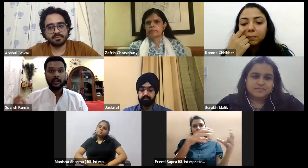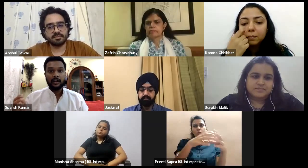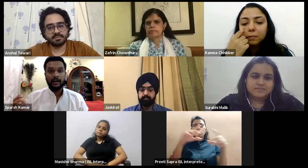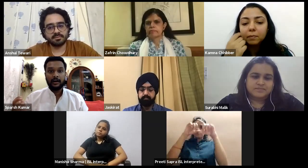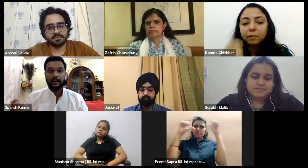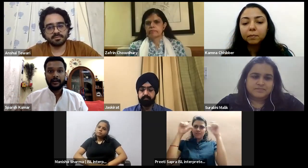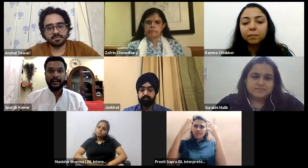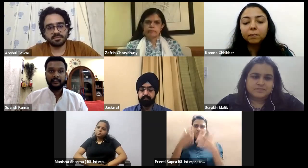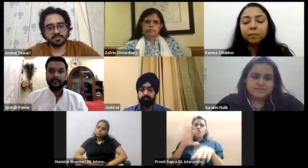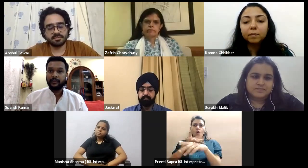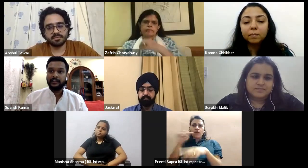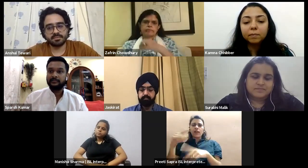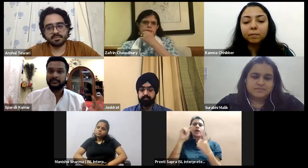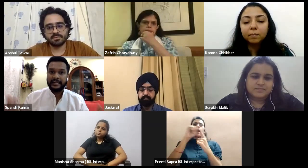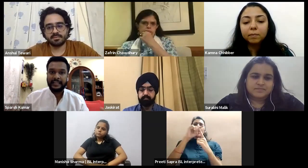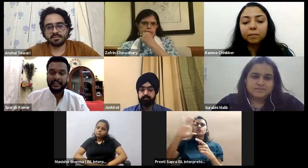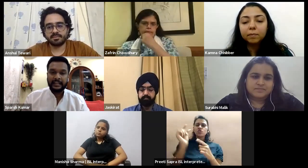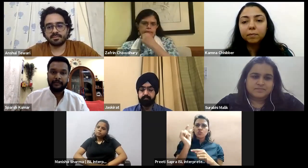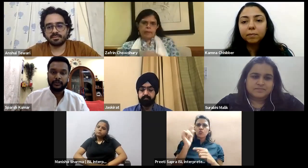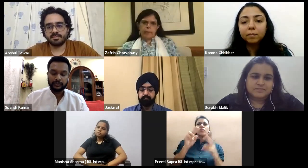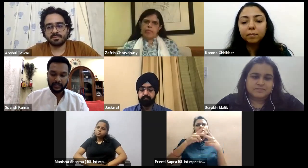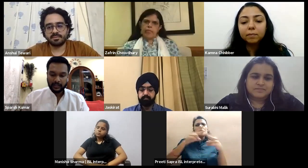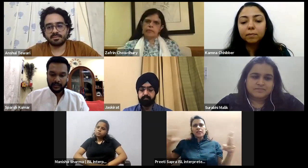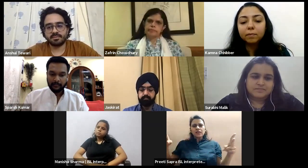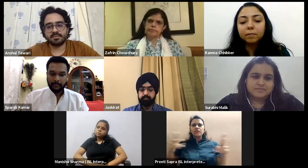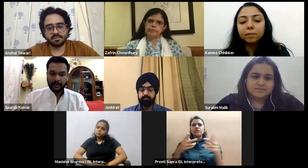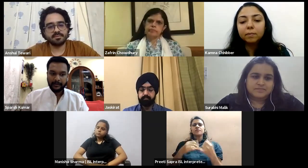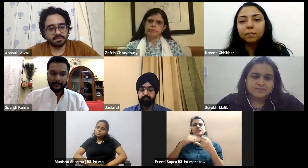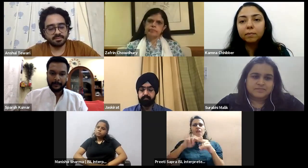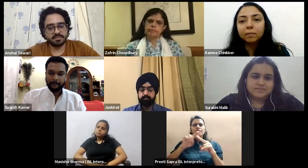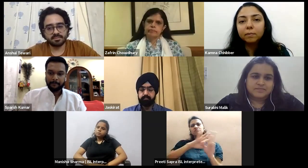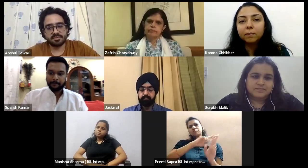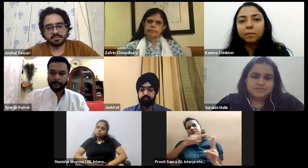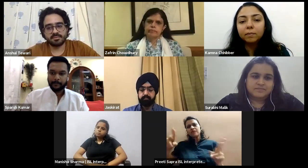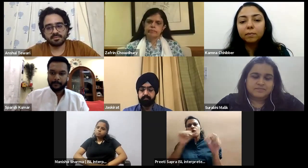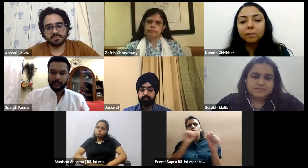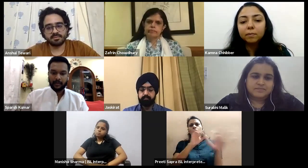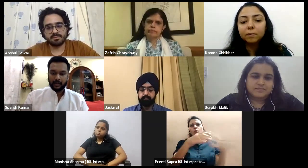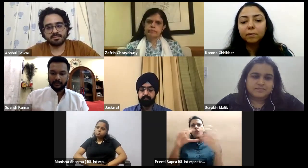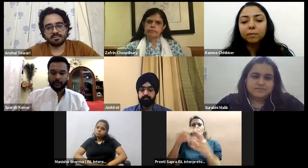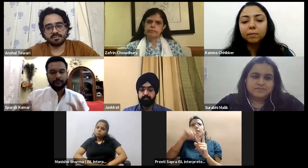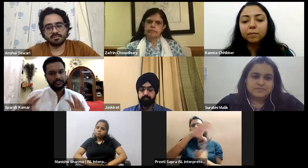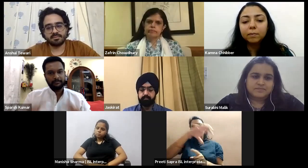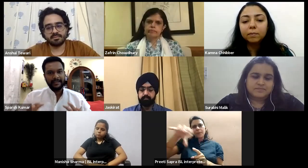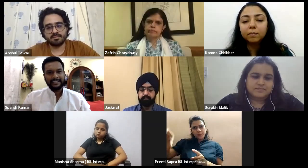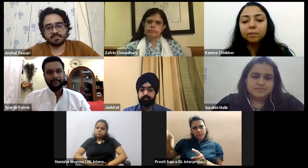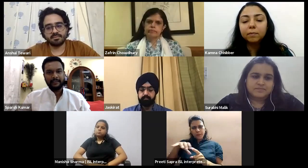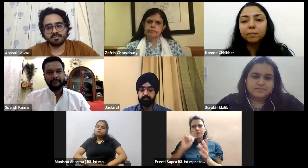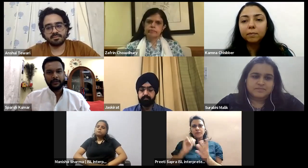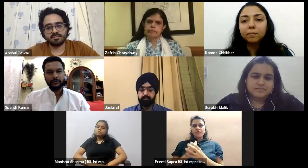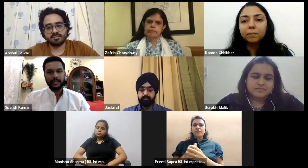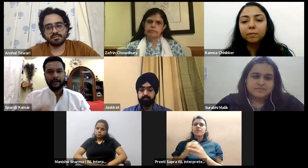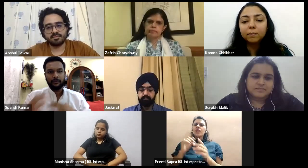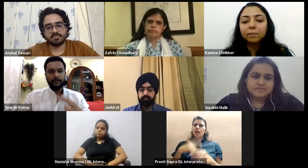ICU, and as well as screening in containment zones. But so I was just basically